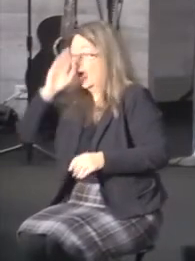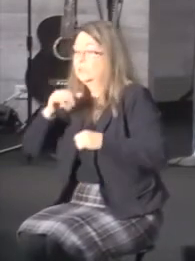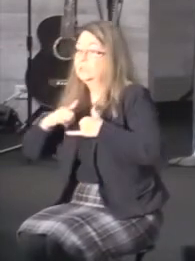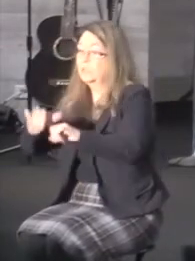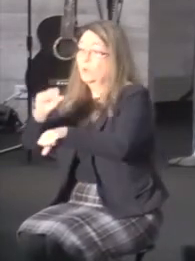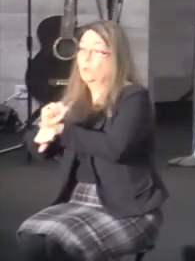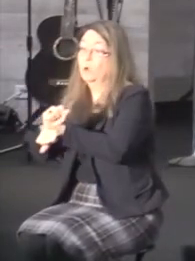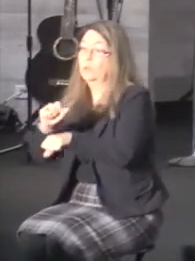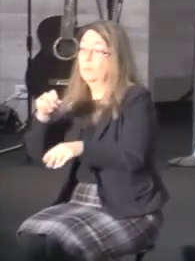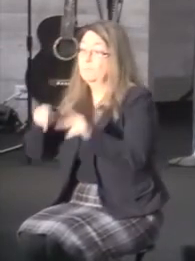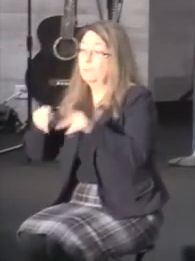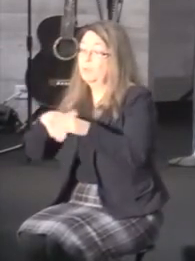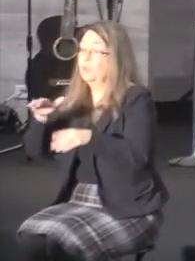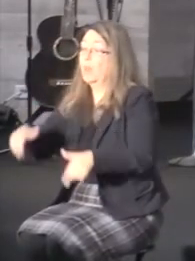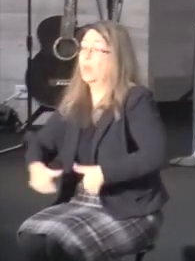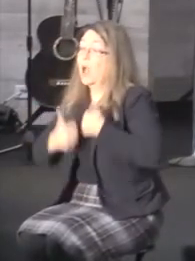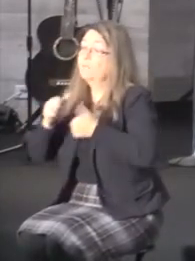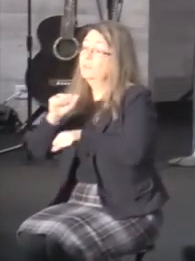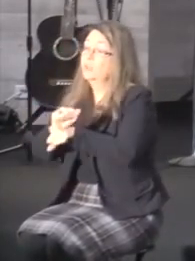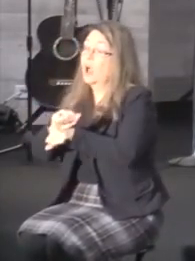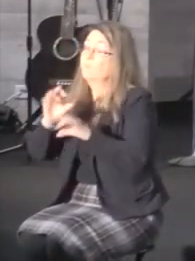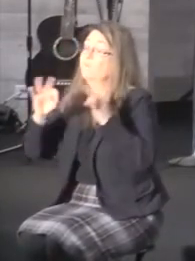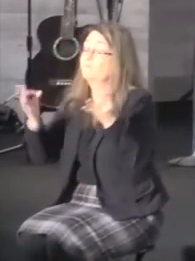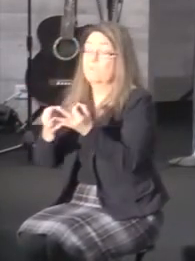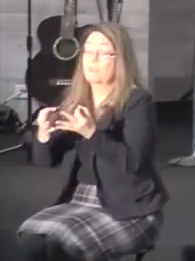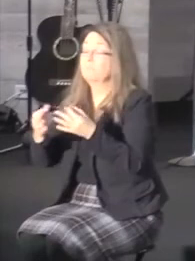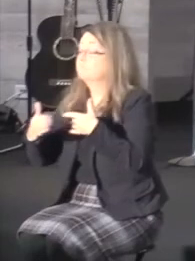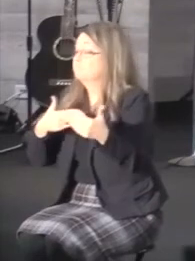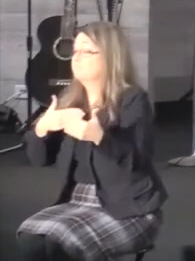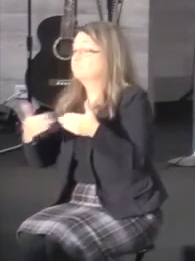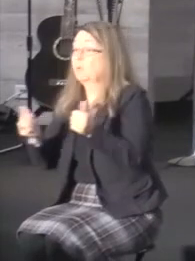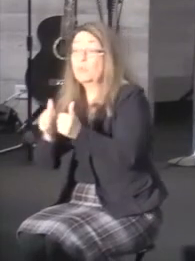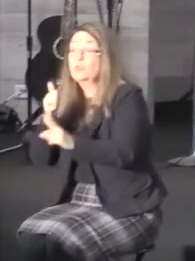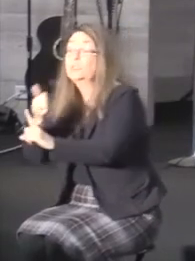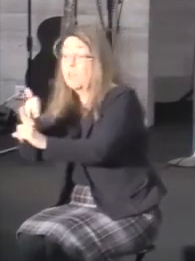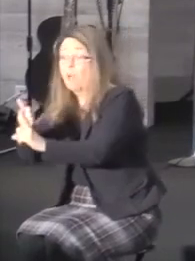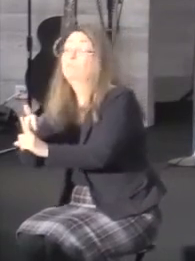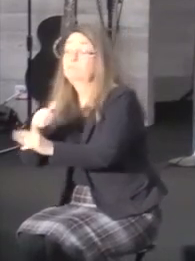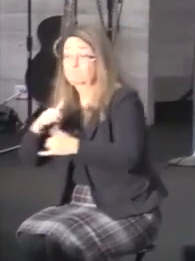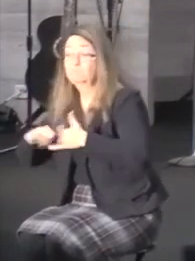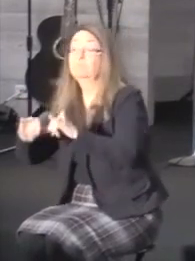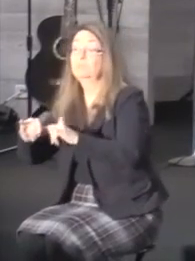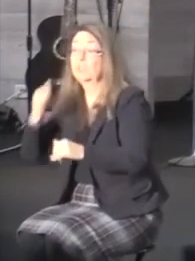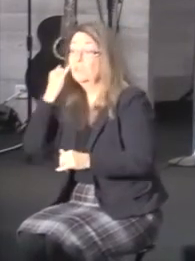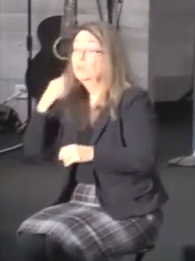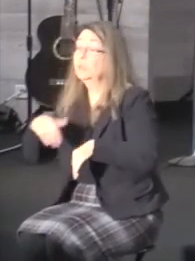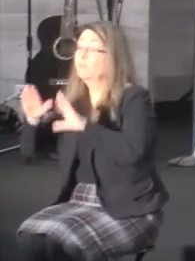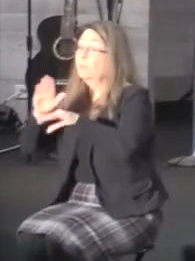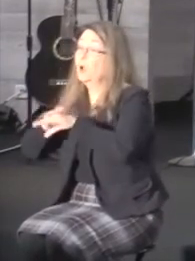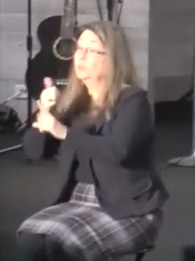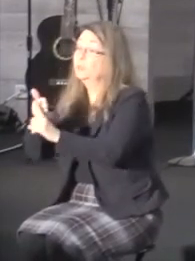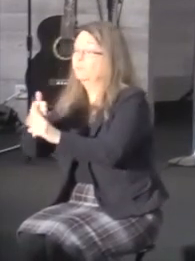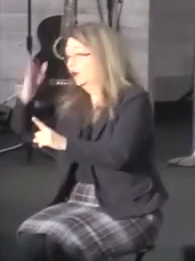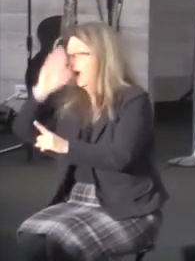your life or at your job or in your family or whatever it is, even with yourself, you giving up on yourself, God has not given